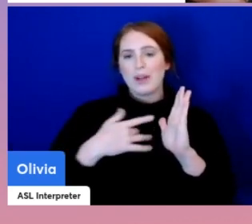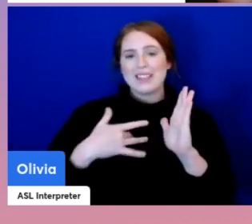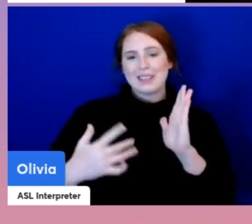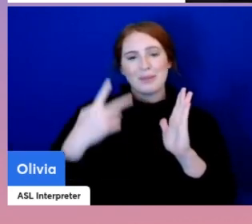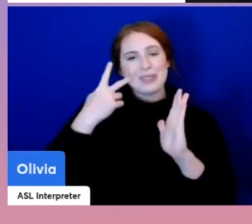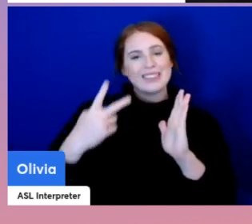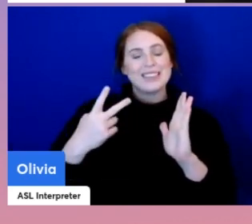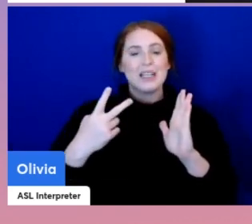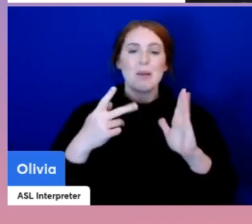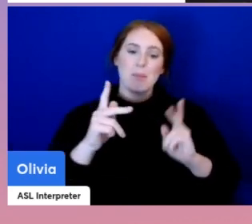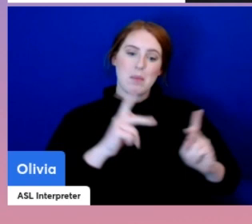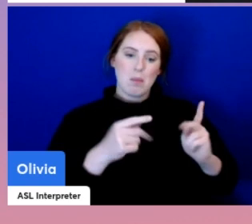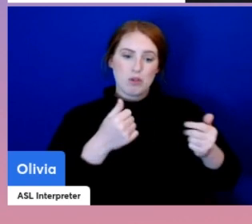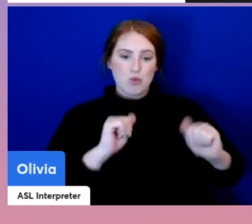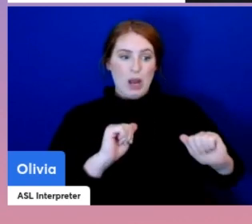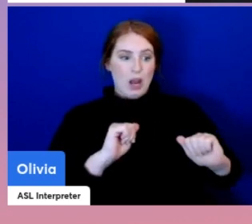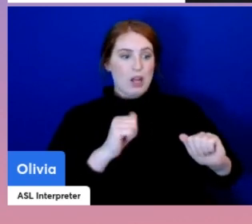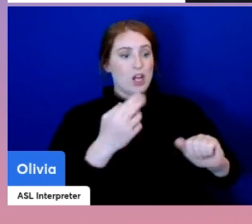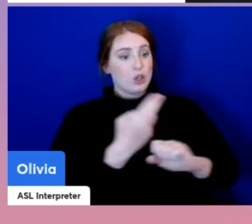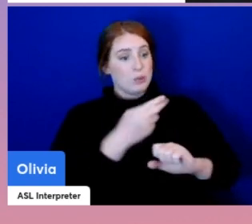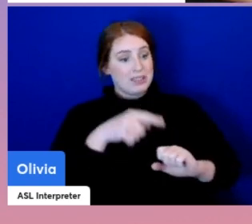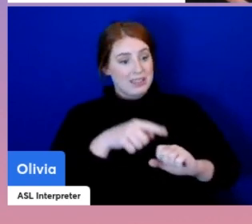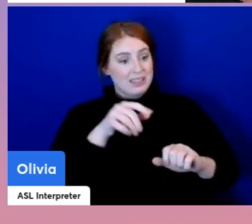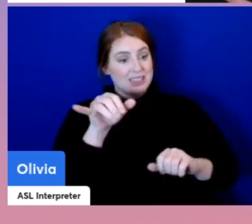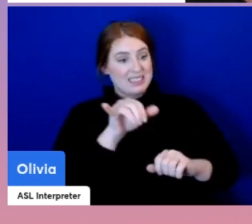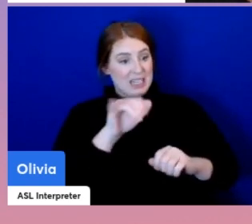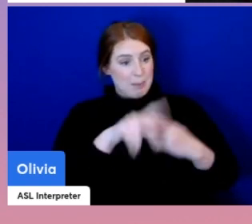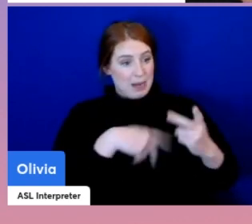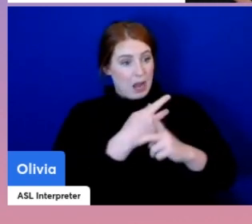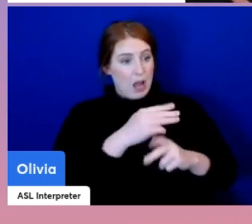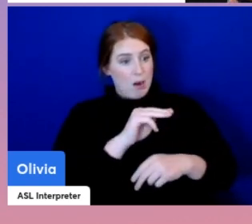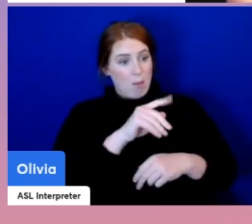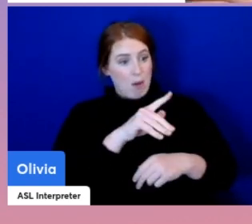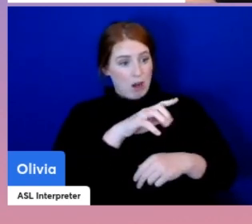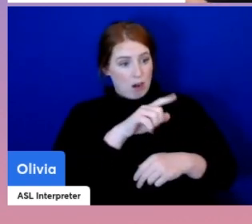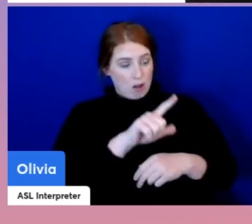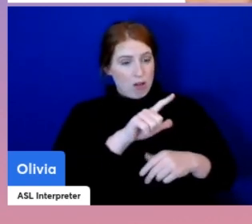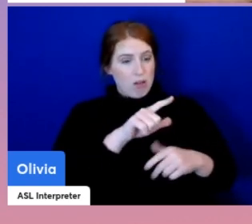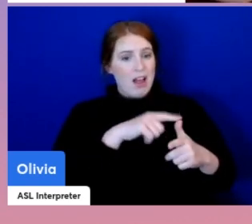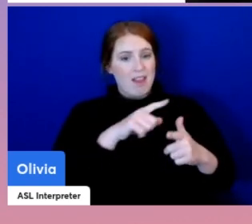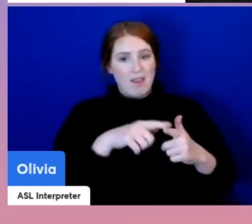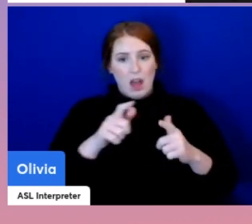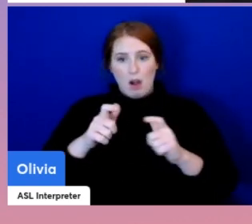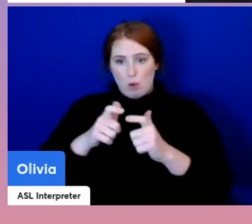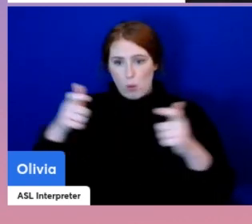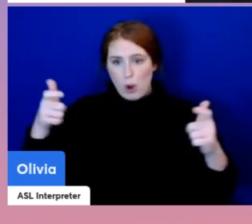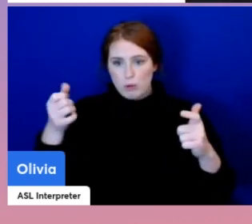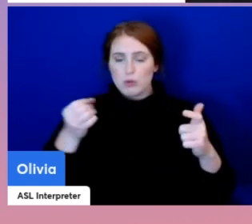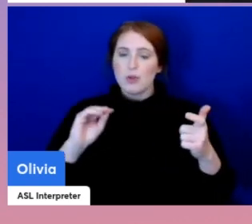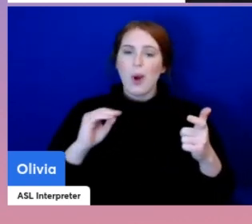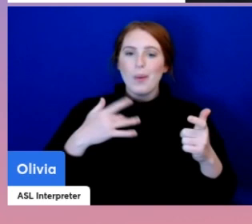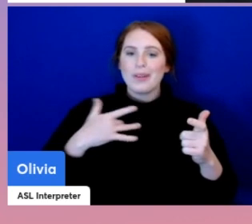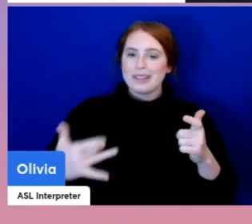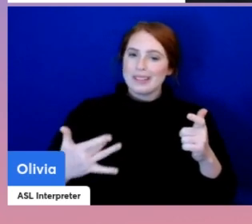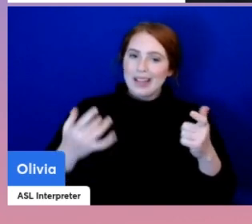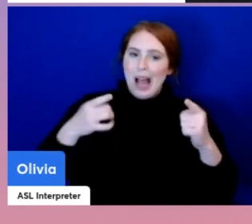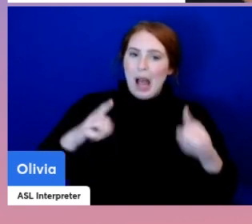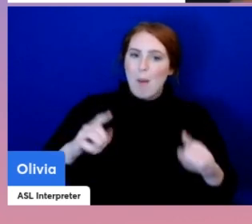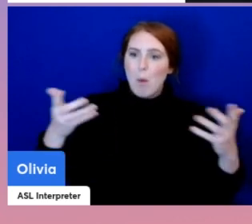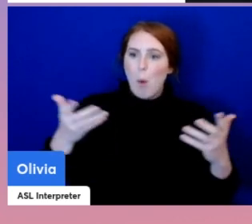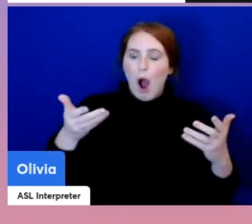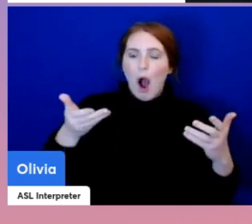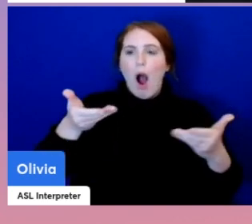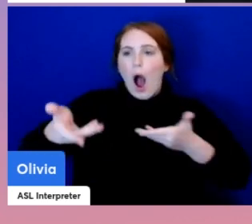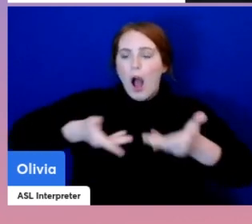model and just make it bigger, right? And that typically ends up looking like this. We've gone on a massive hiring spree and managed to triple